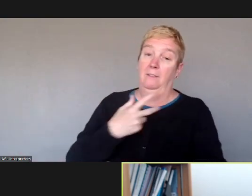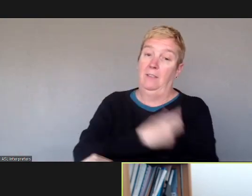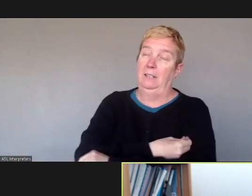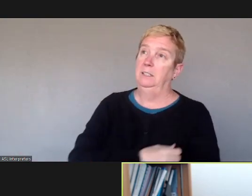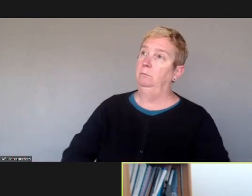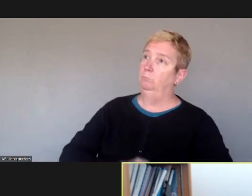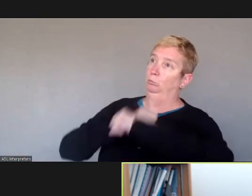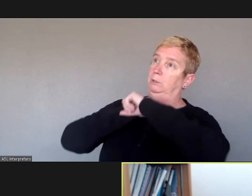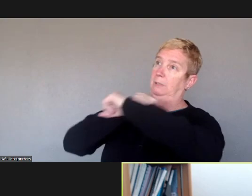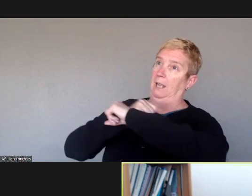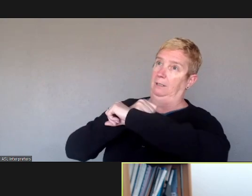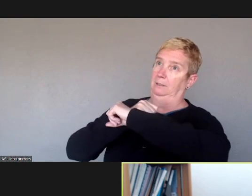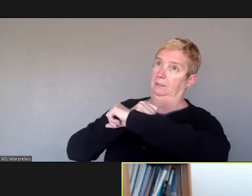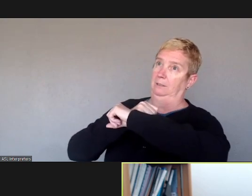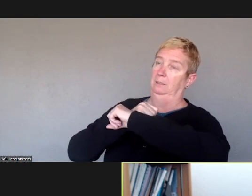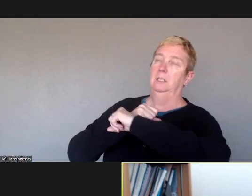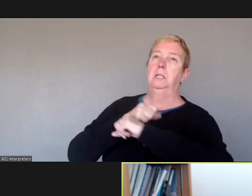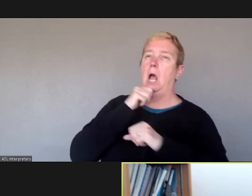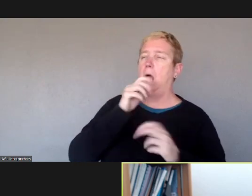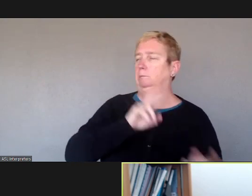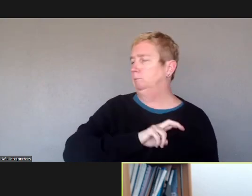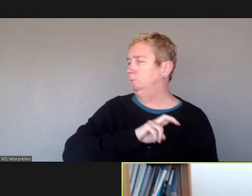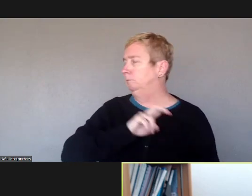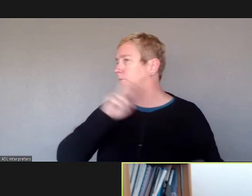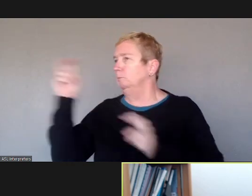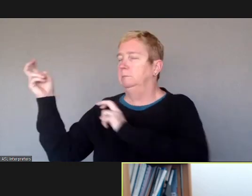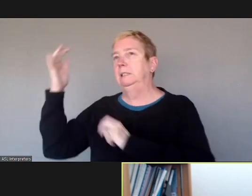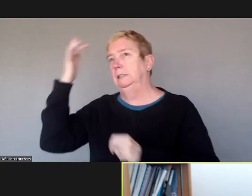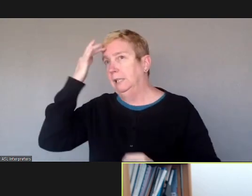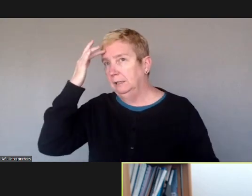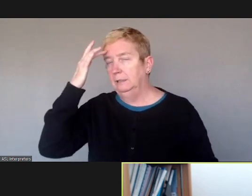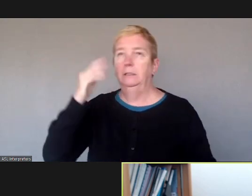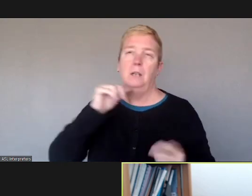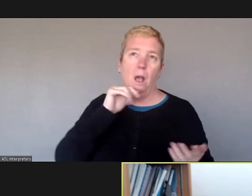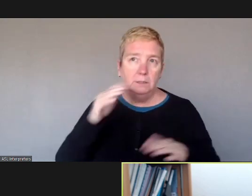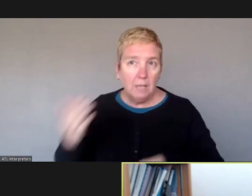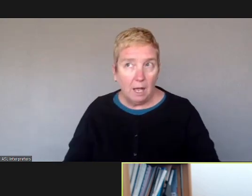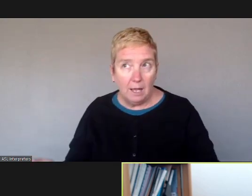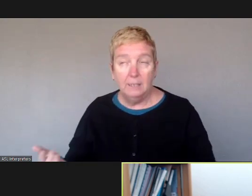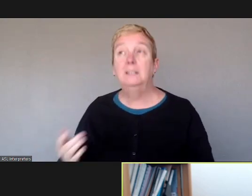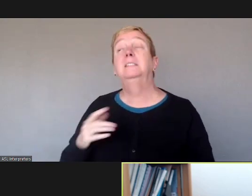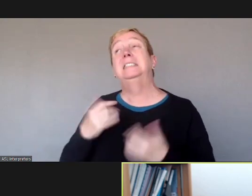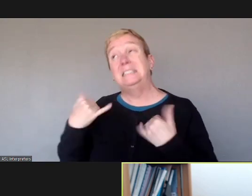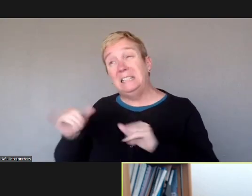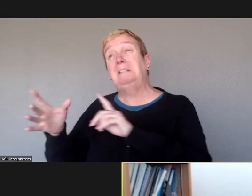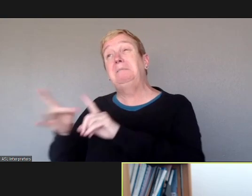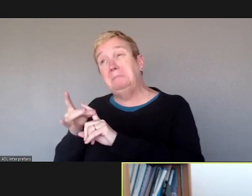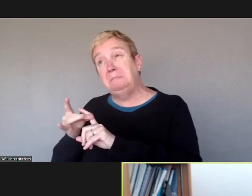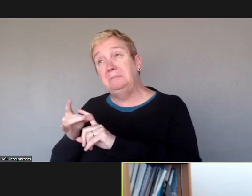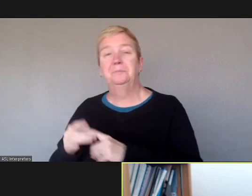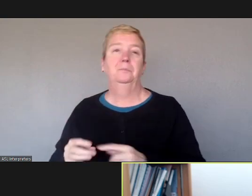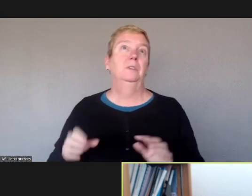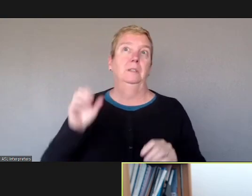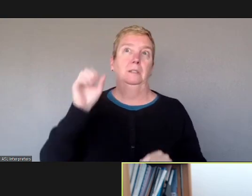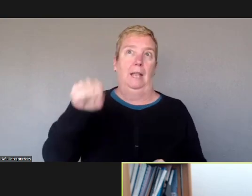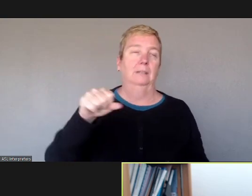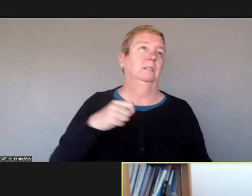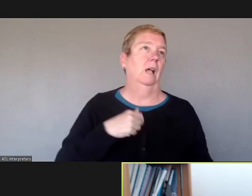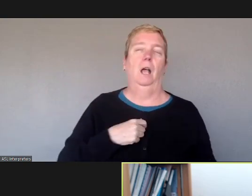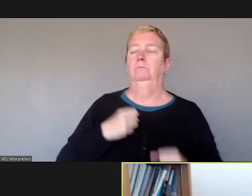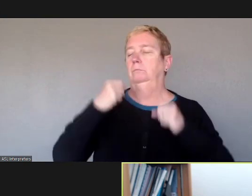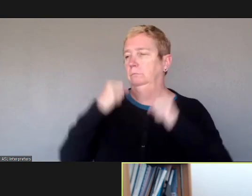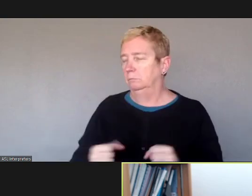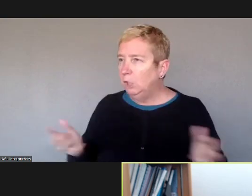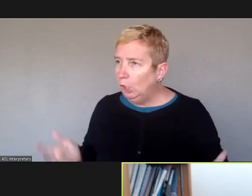at preventing severe illness and death. So would we absolutely encourage folks that haven't been